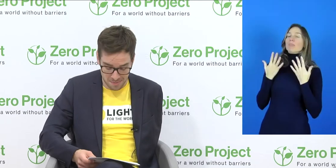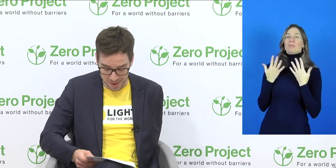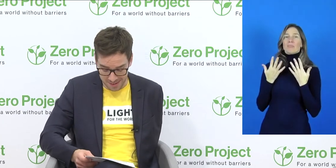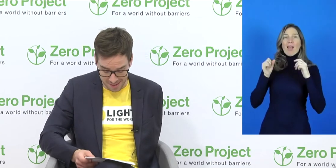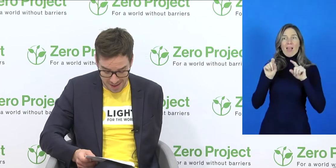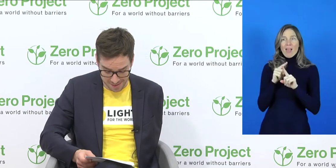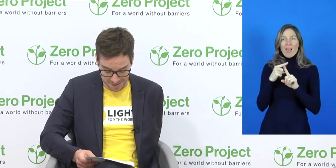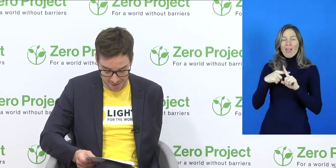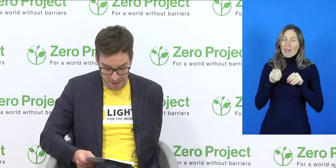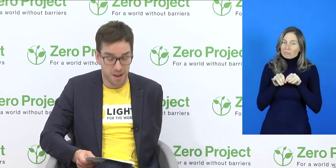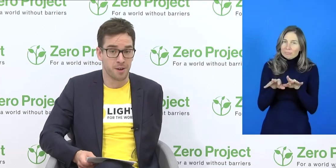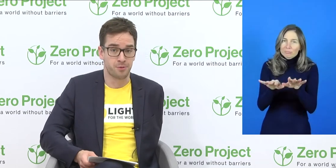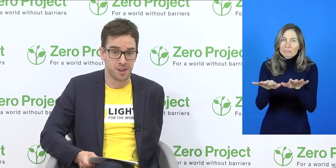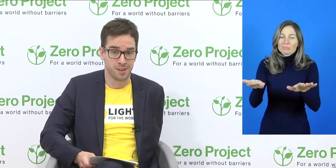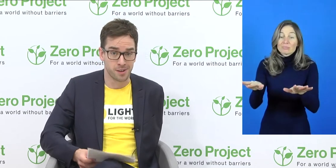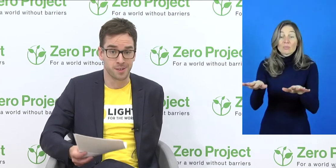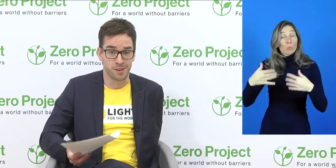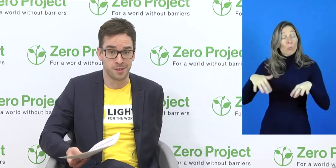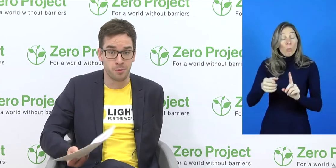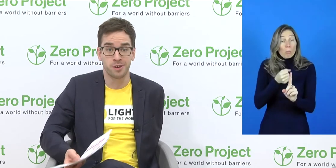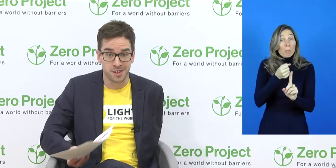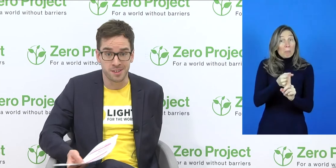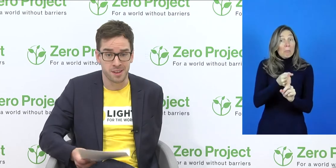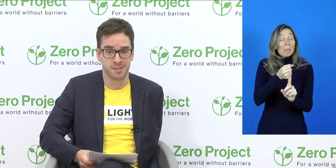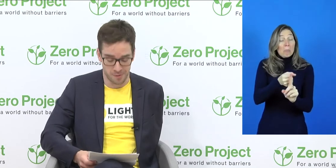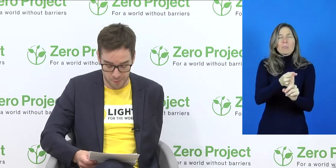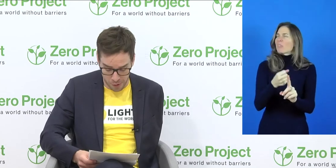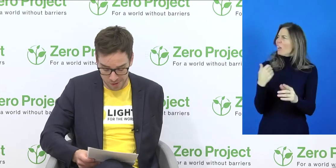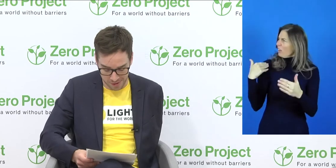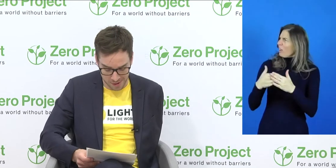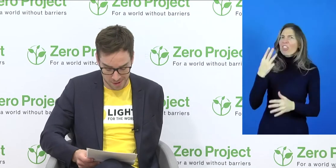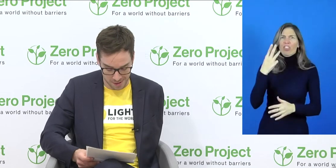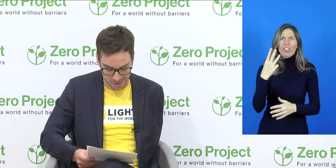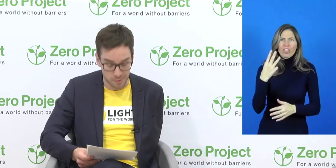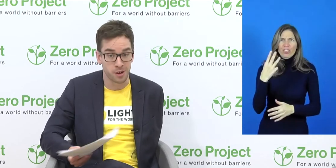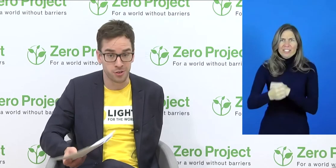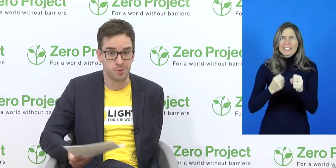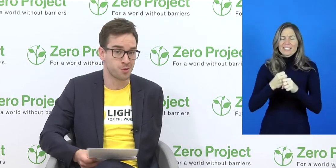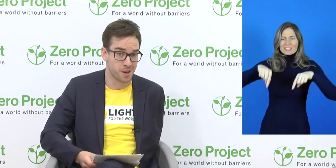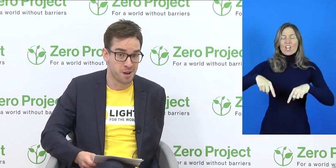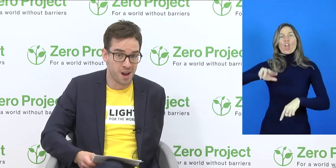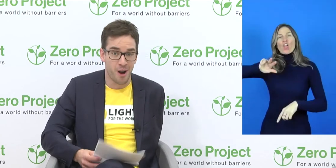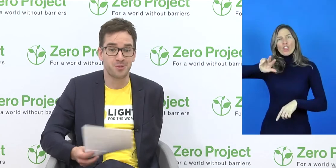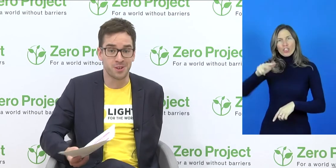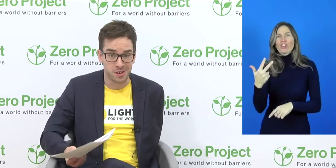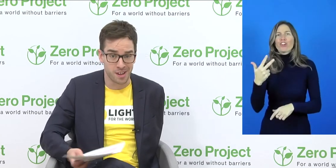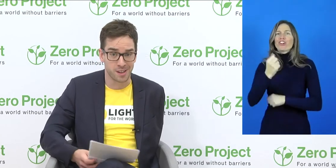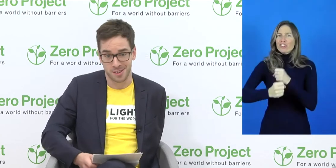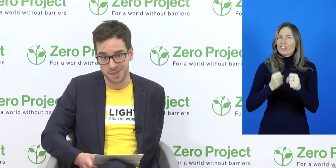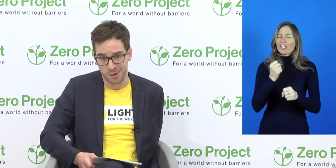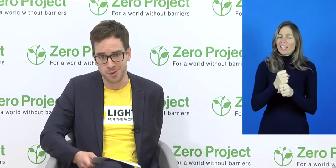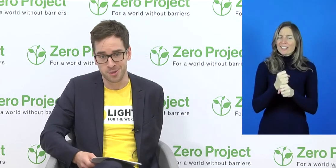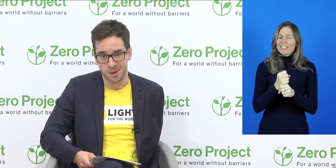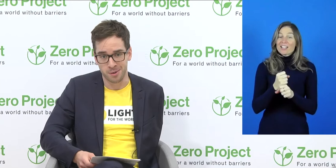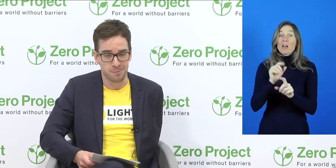some impact in the last 3 years. The award is in its third year. And I want to show you some of the results